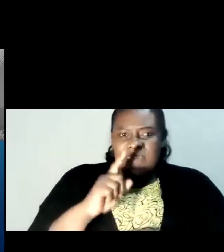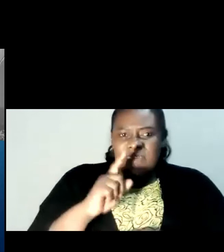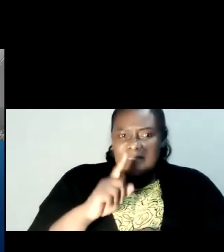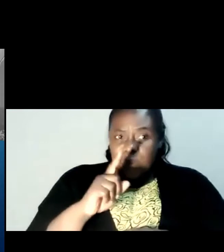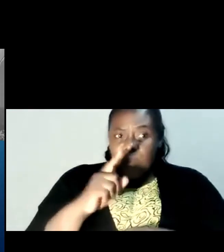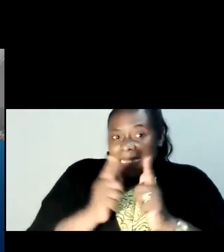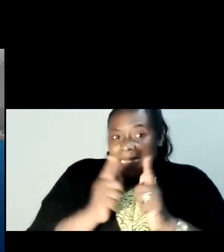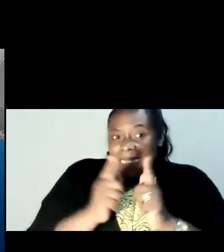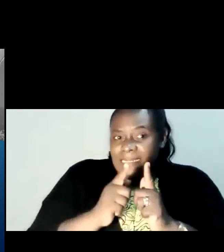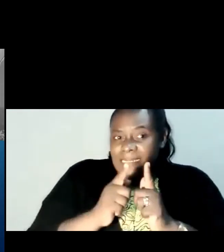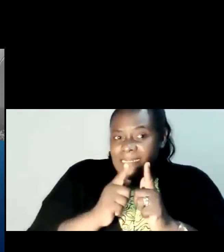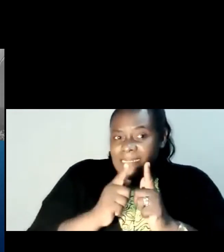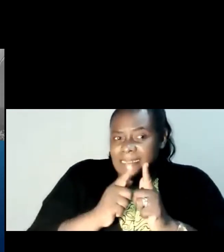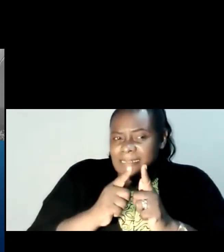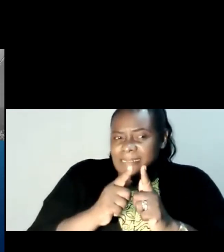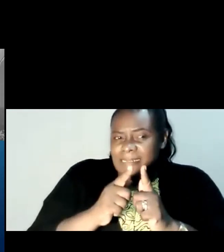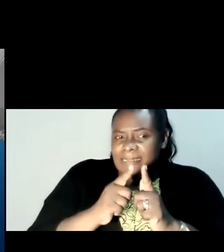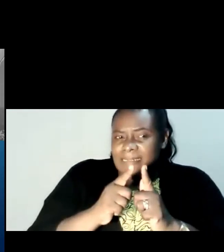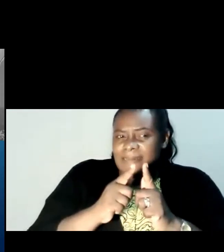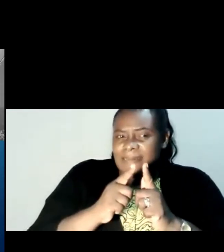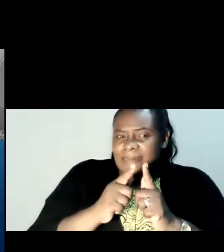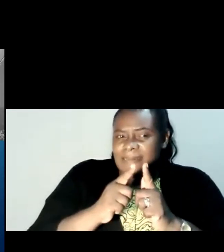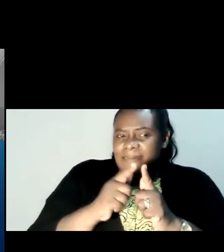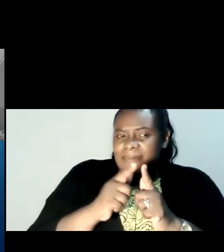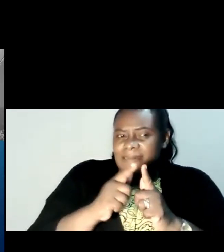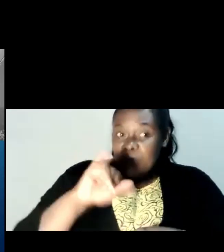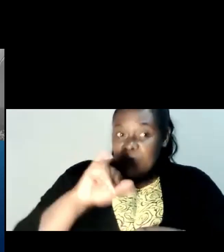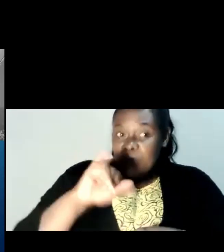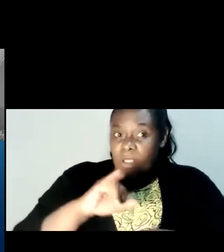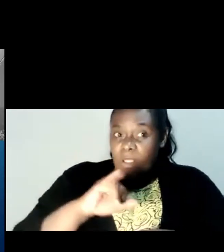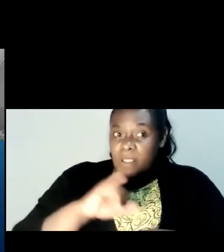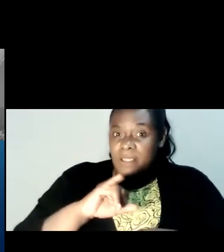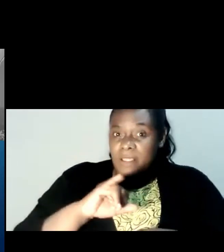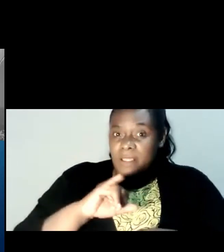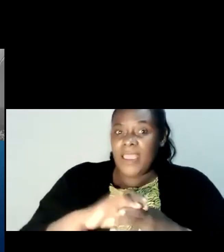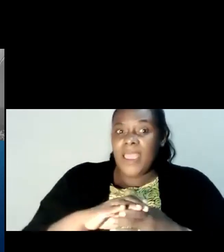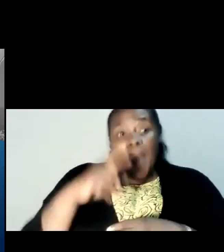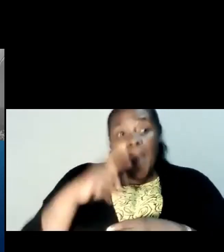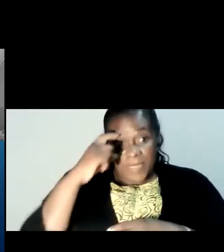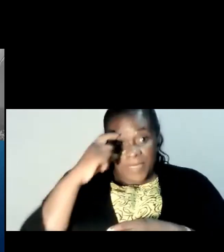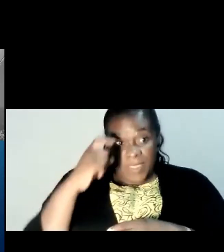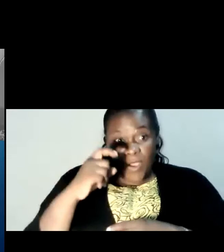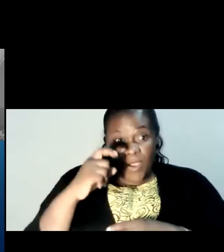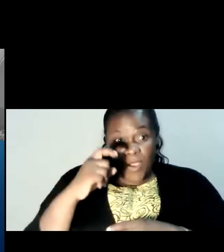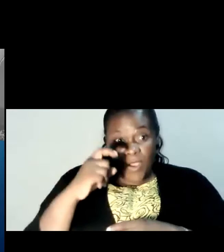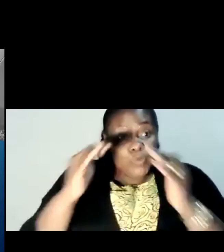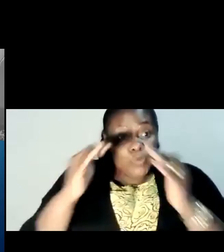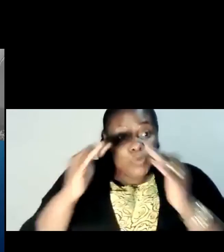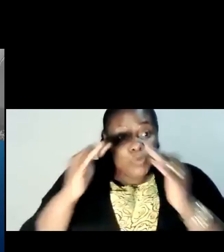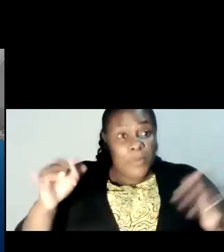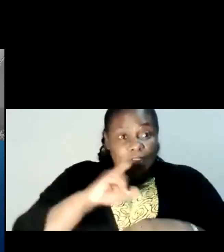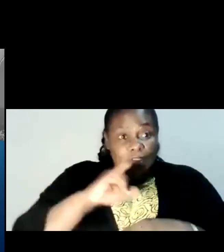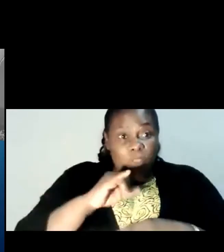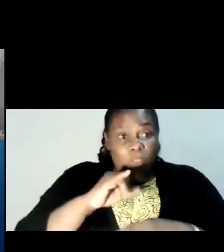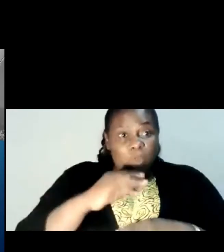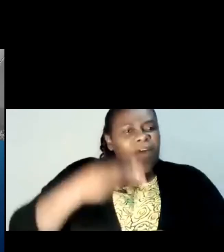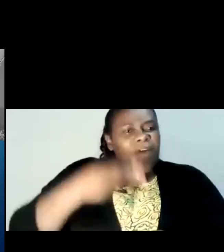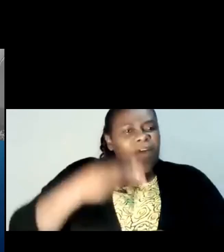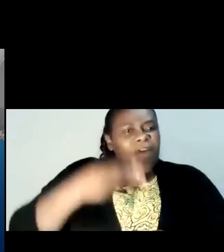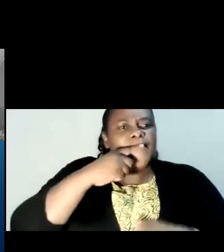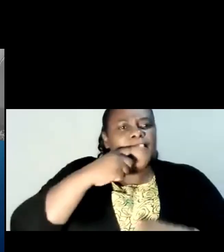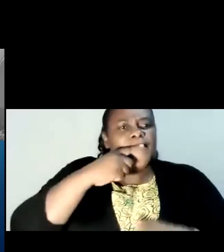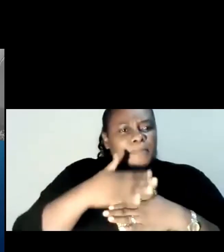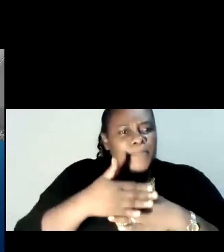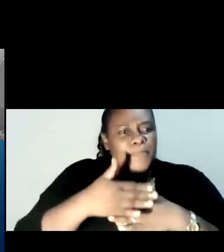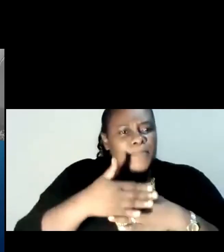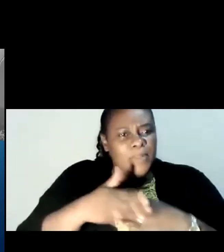salt has been shown to cause diseases like high blood pressure. It can cause the arteries, salt along with